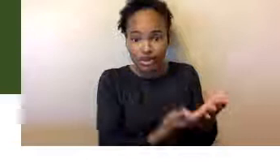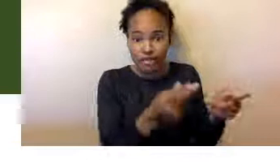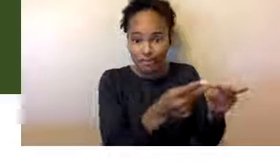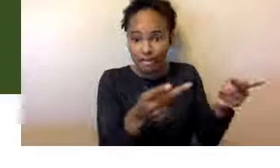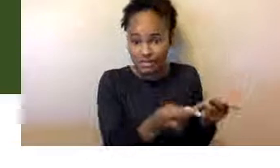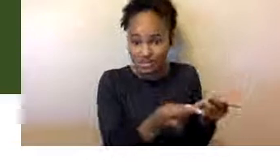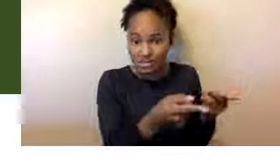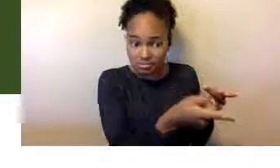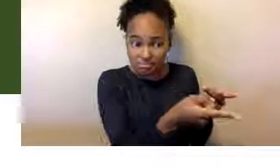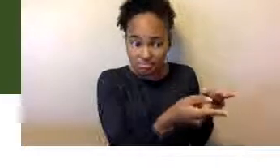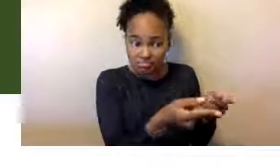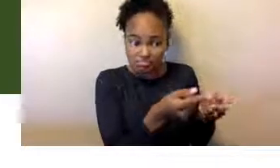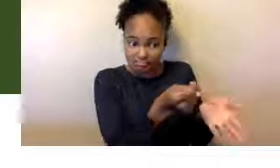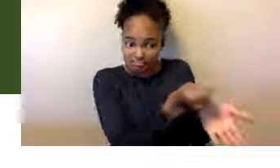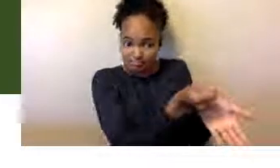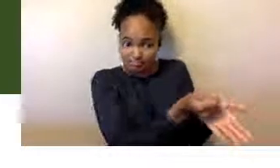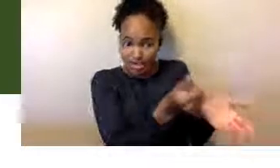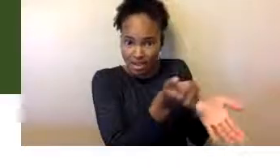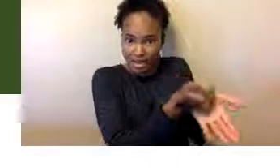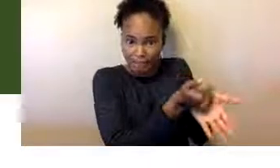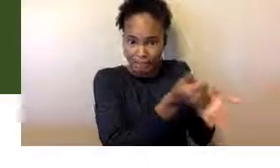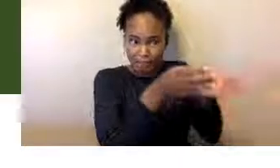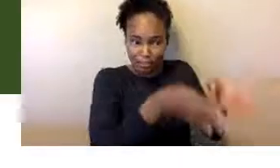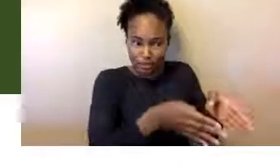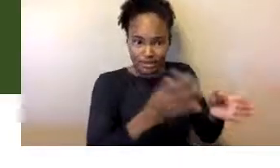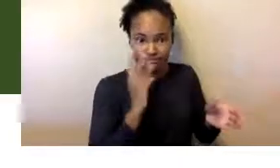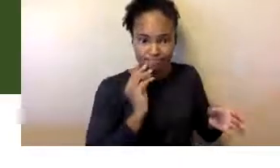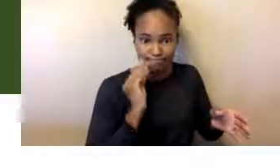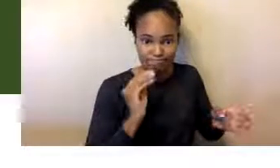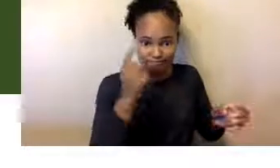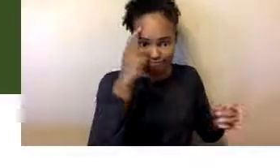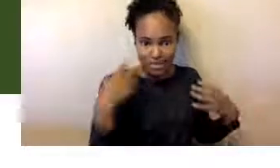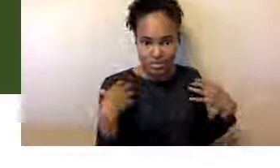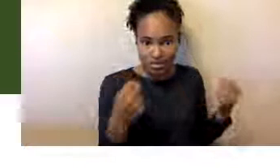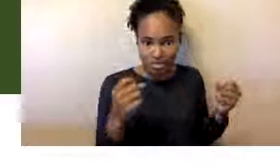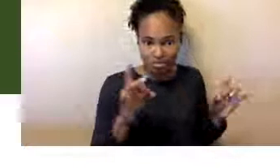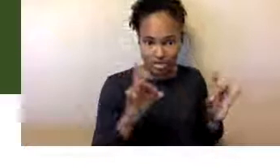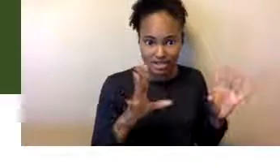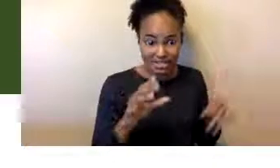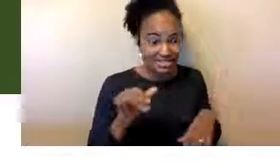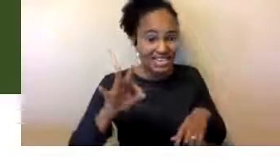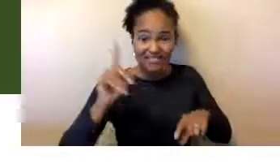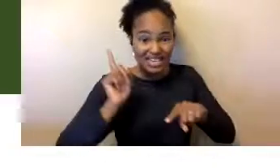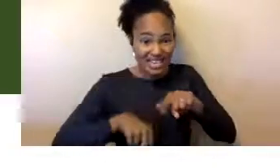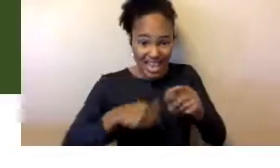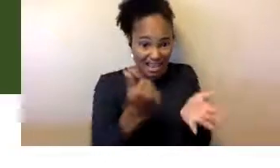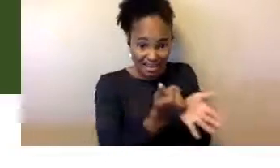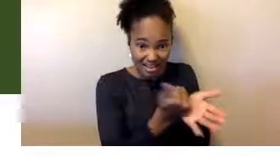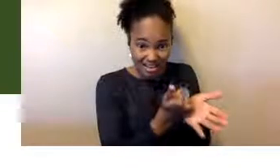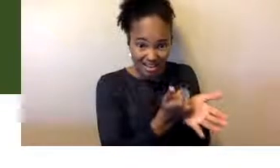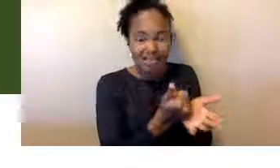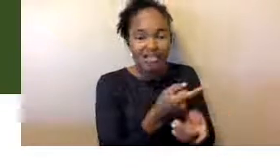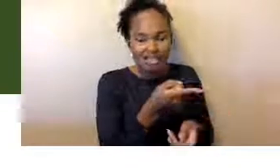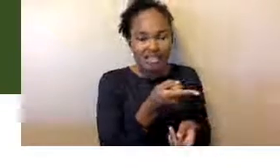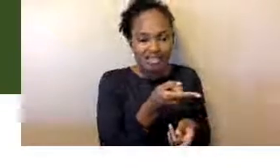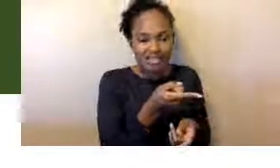call crisis line. If the crisis line is unable to assist, they can then request a mobile